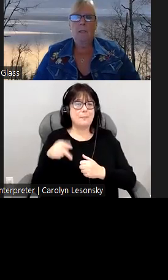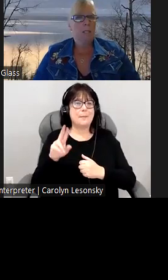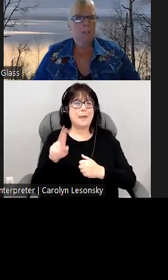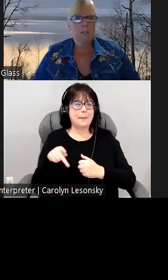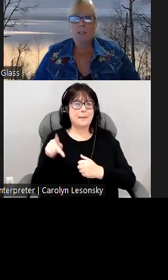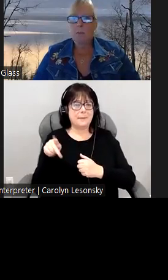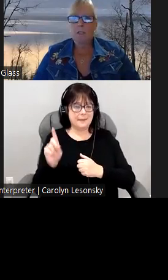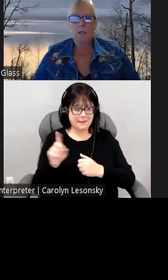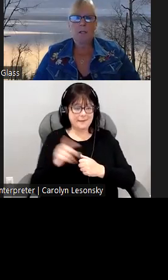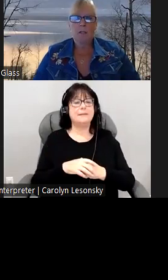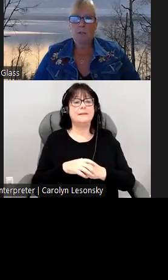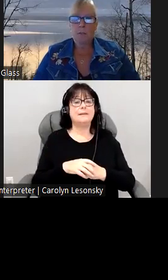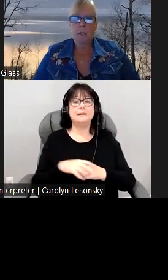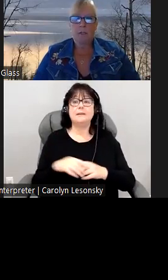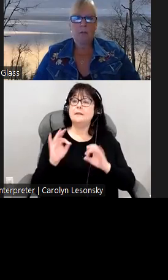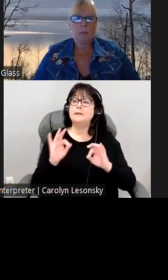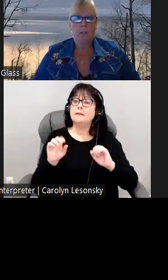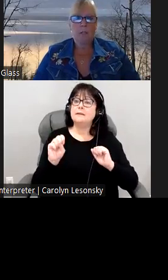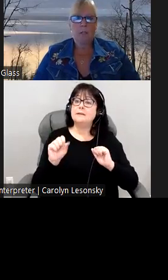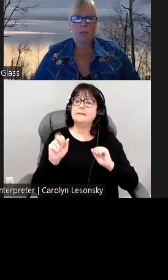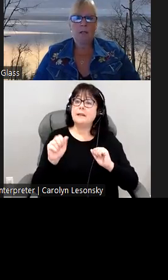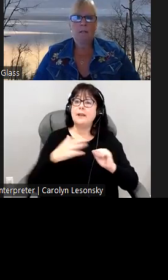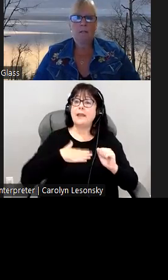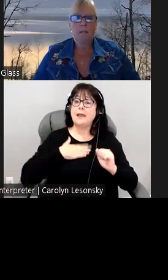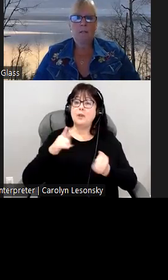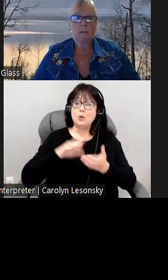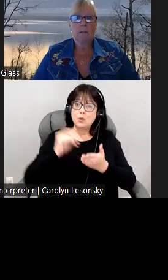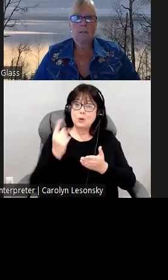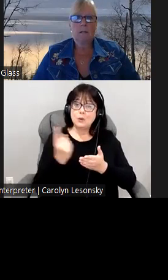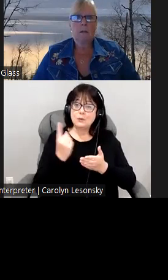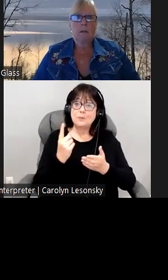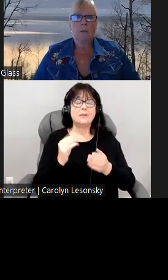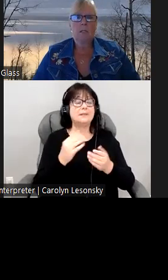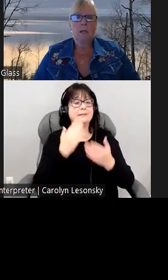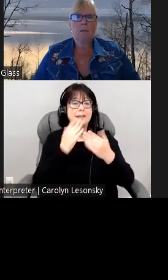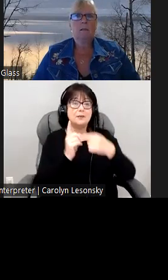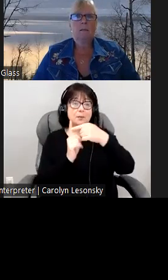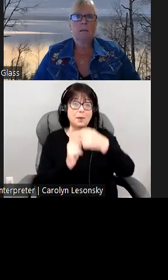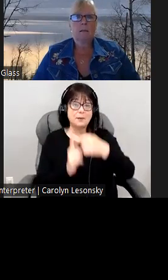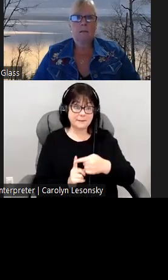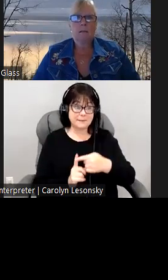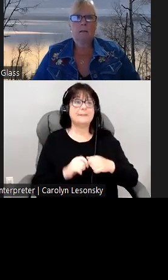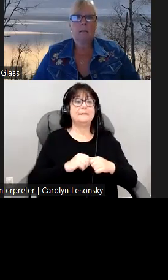I'm glad you learned something, Sarah. Thanks for all the positive comments in the chat. Once again,